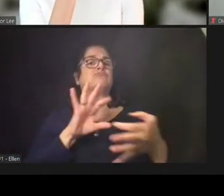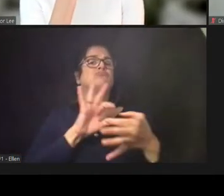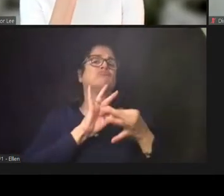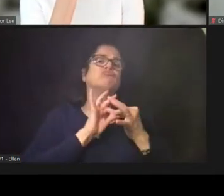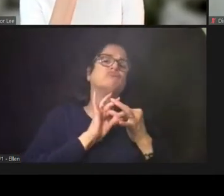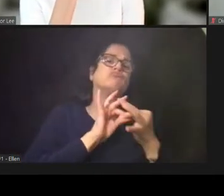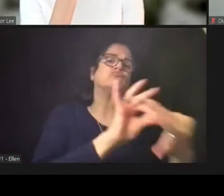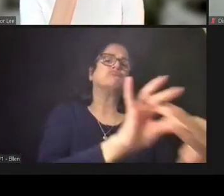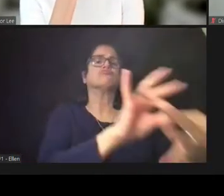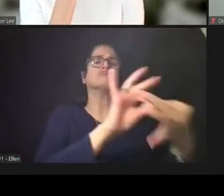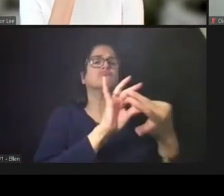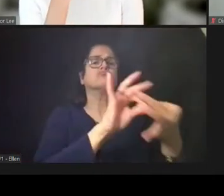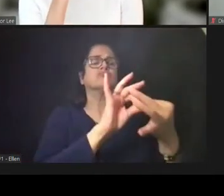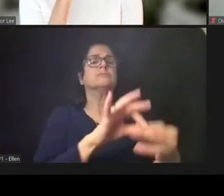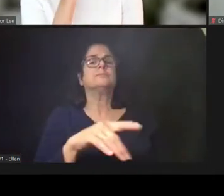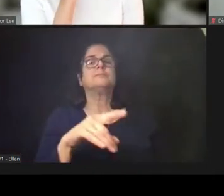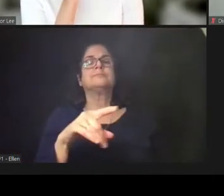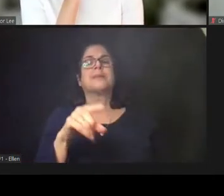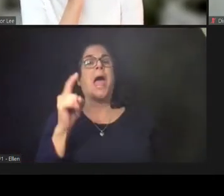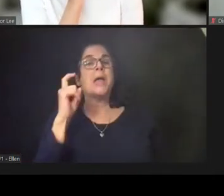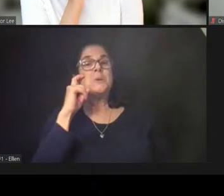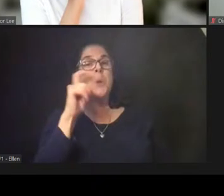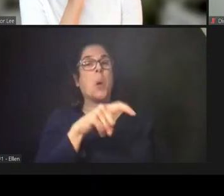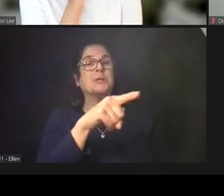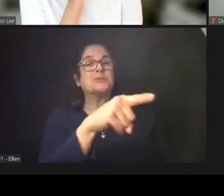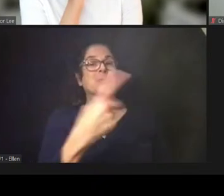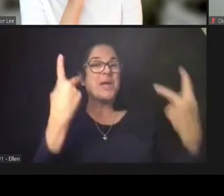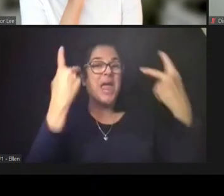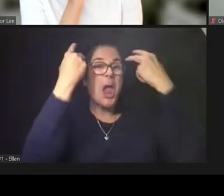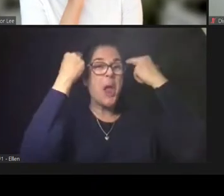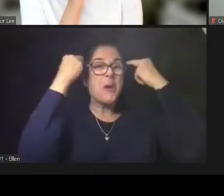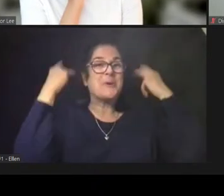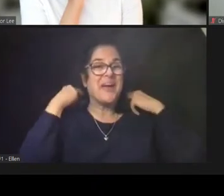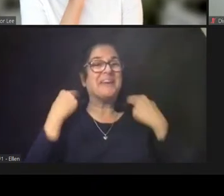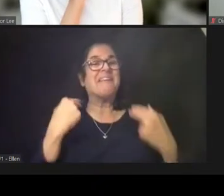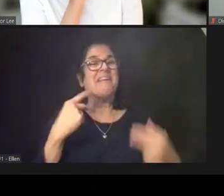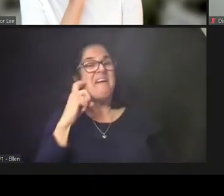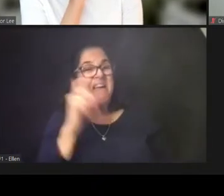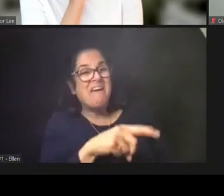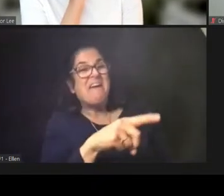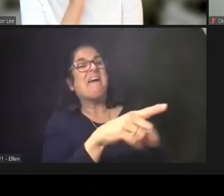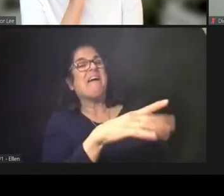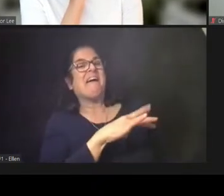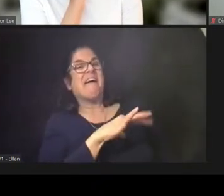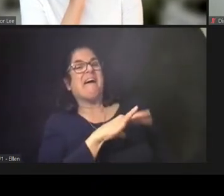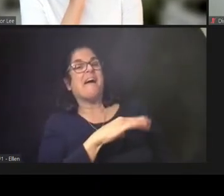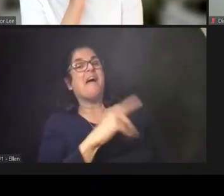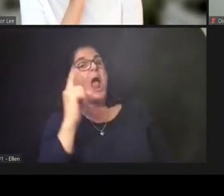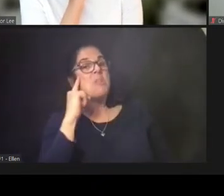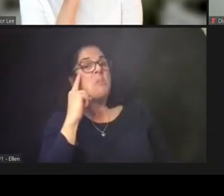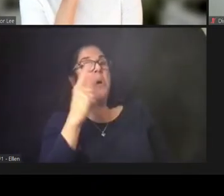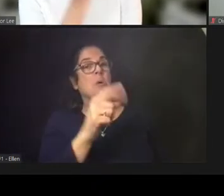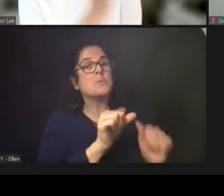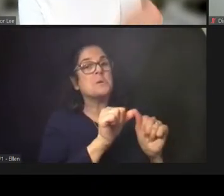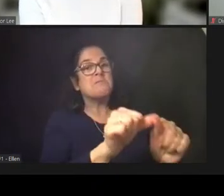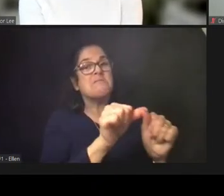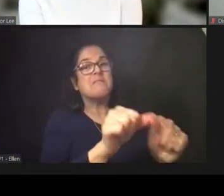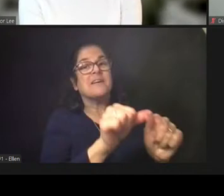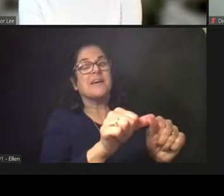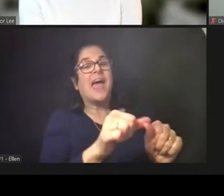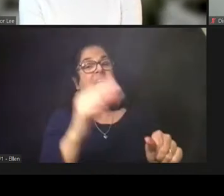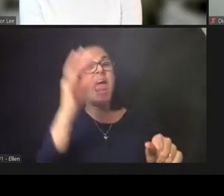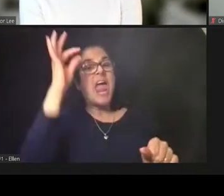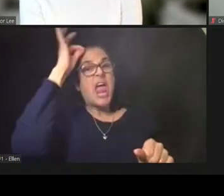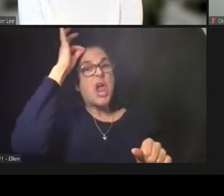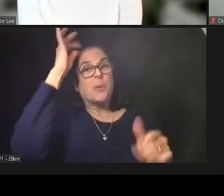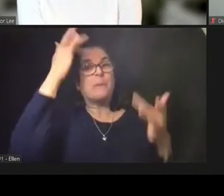From noticing when you would get your hair cut, that's how much we connected. And I thought you were going to be around long enough that your hair would end up